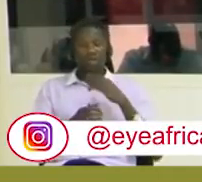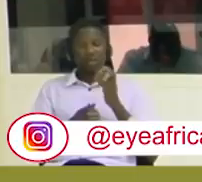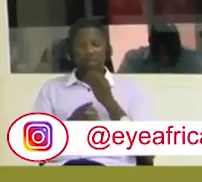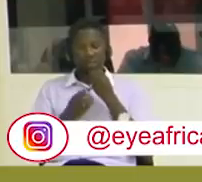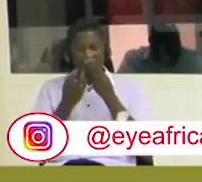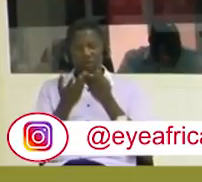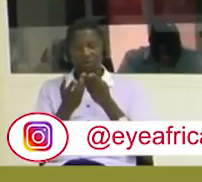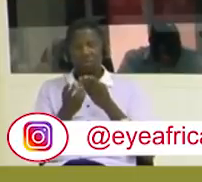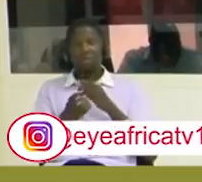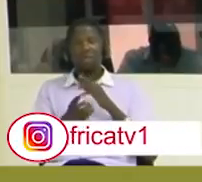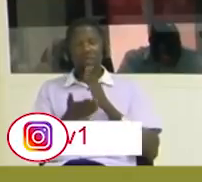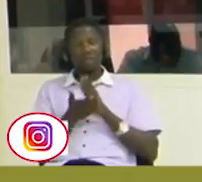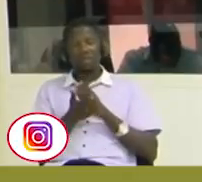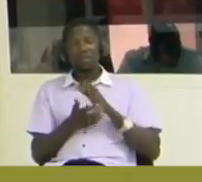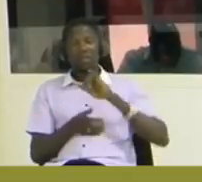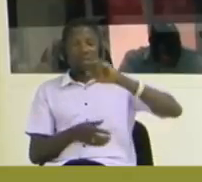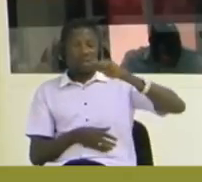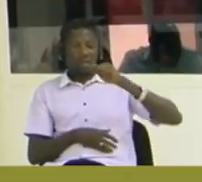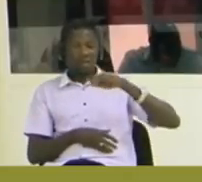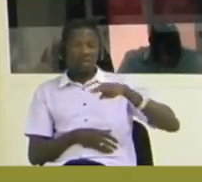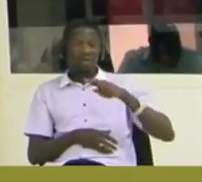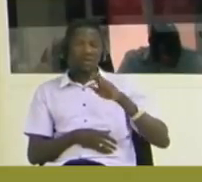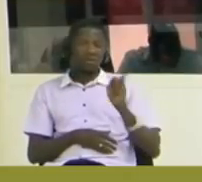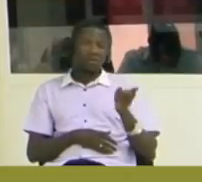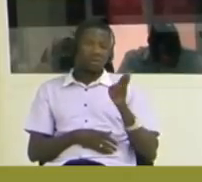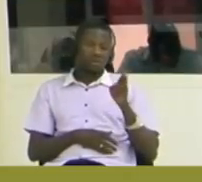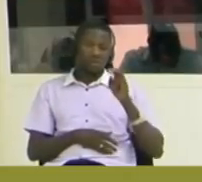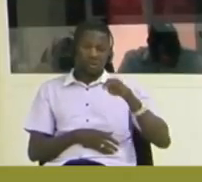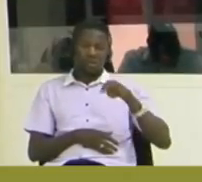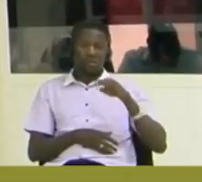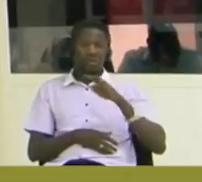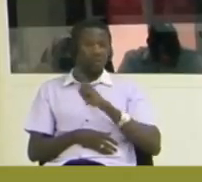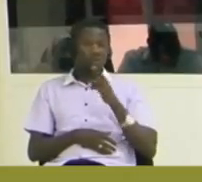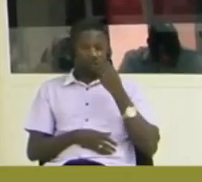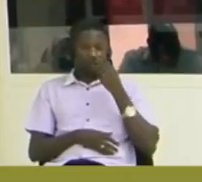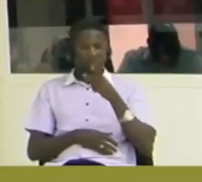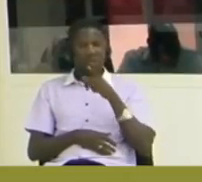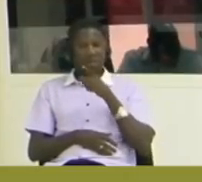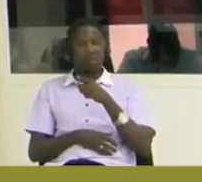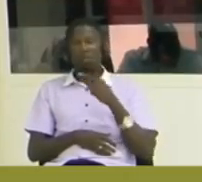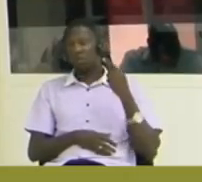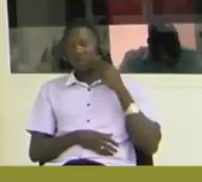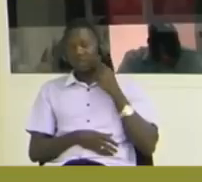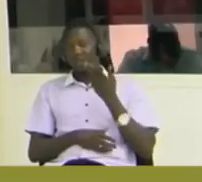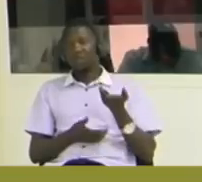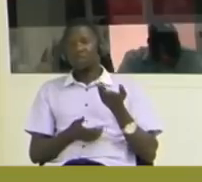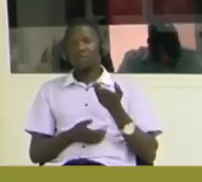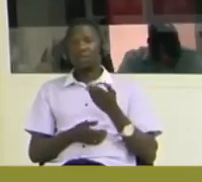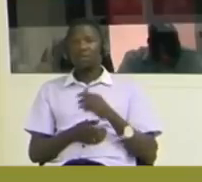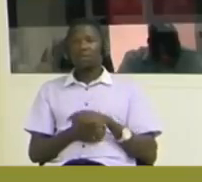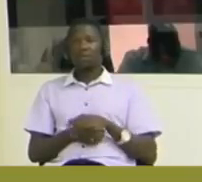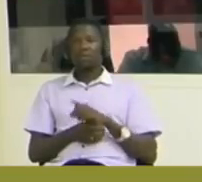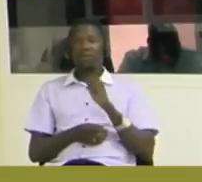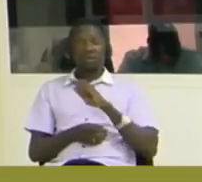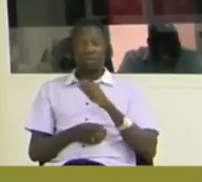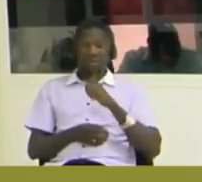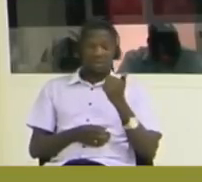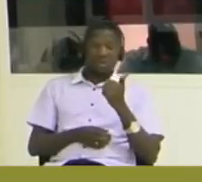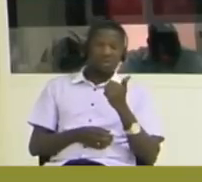me there on that day. Not only Jangom saw you there. Another witness